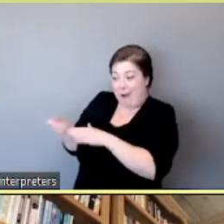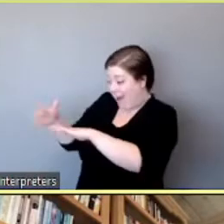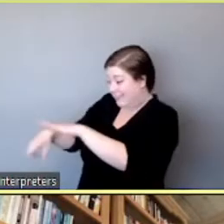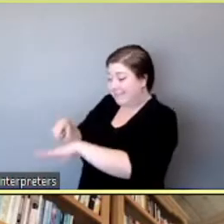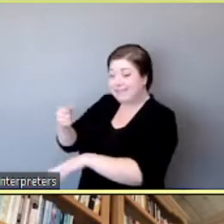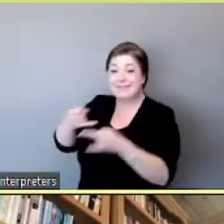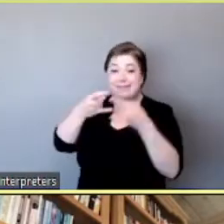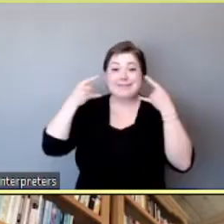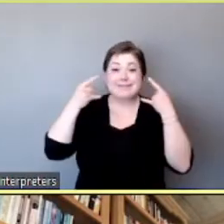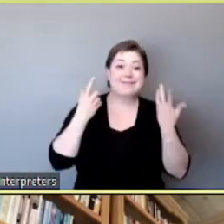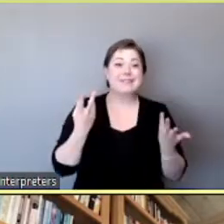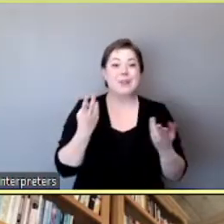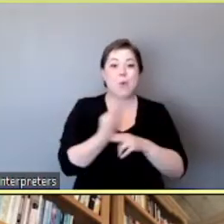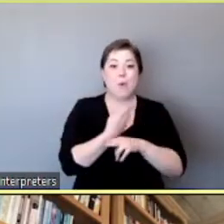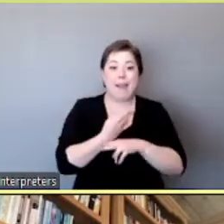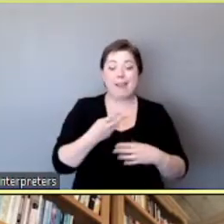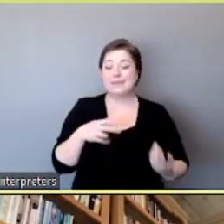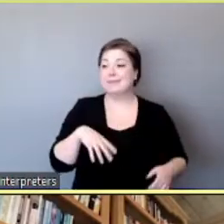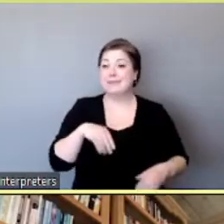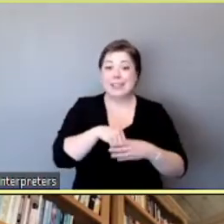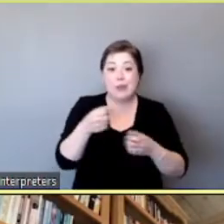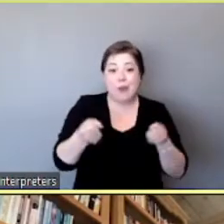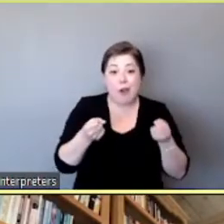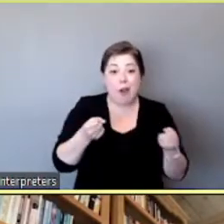car. I'm not leaving,